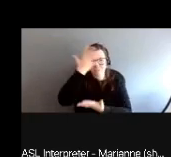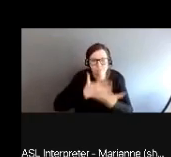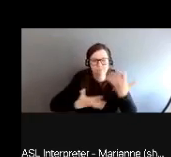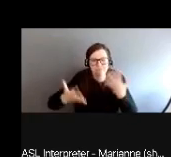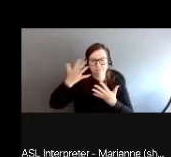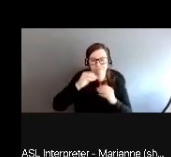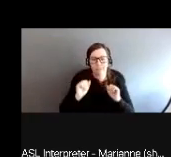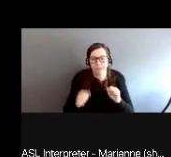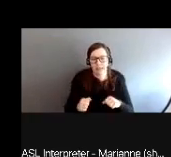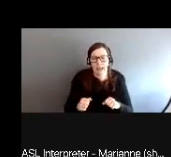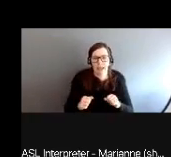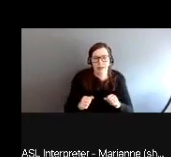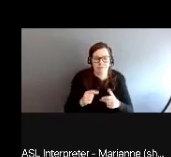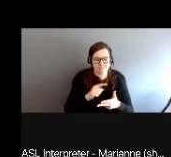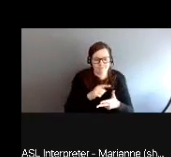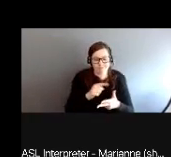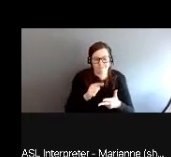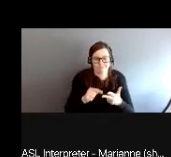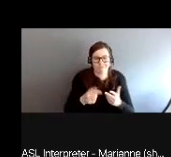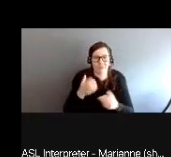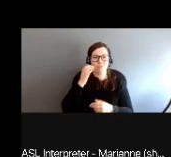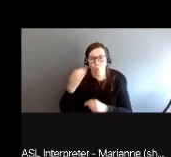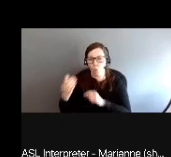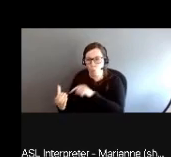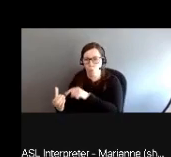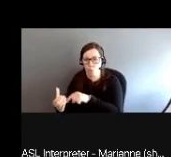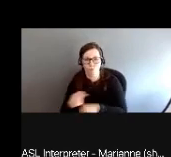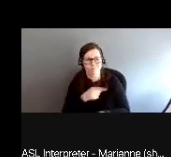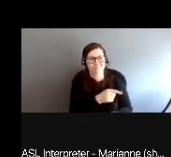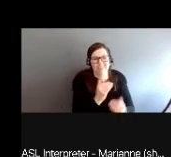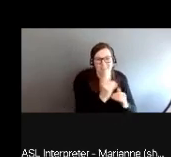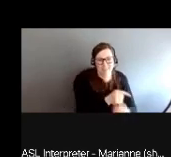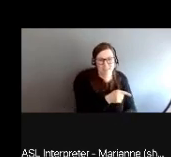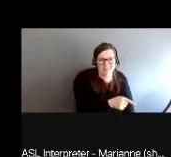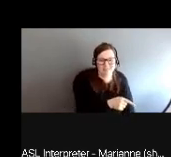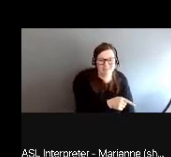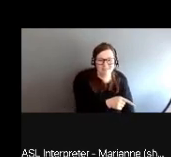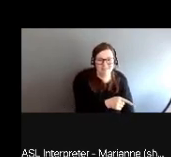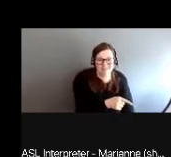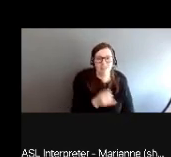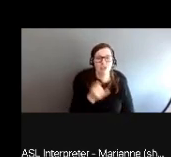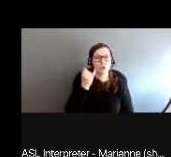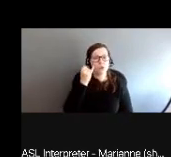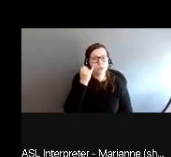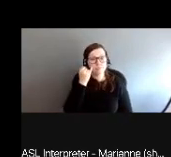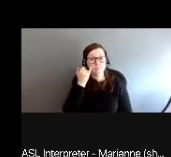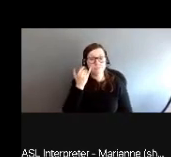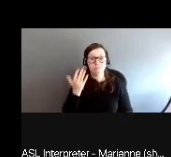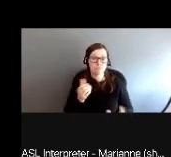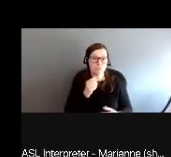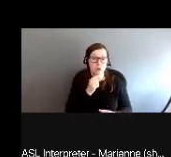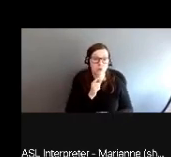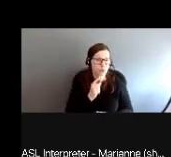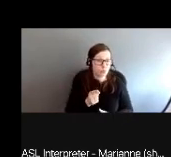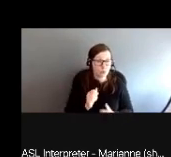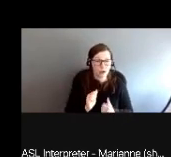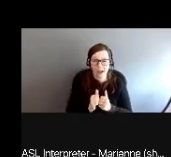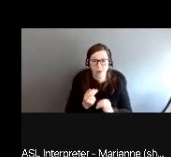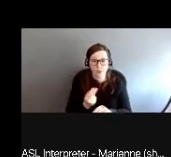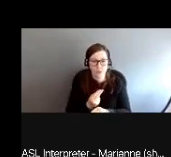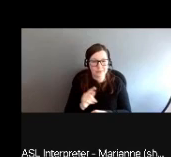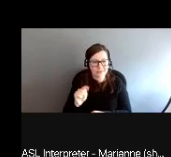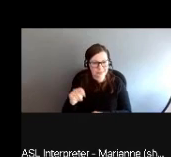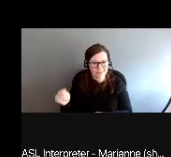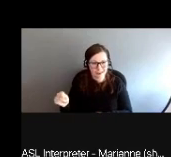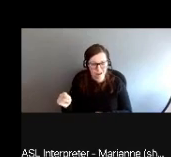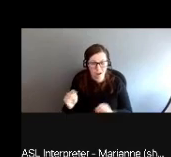But it is a starting point. So if you're not sure if and how you can use desktop, consider just using the desktop version of it rather than